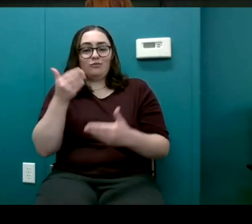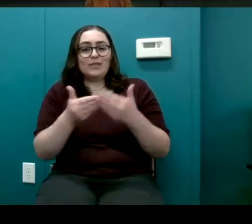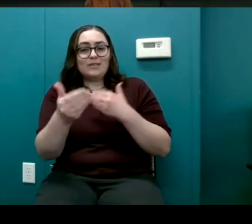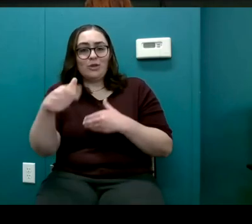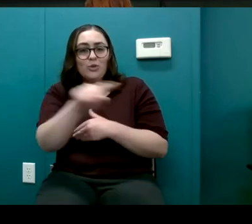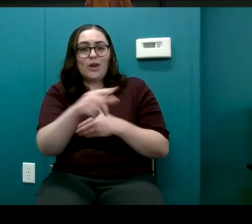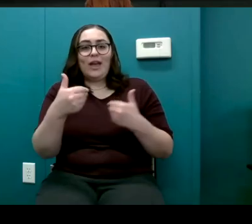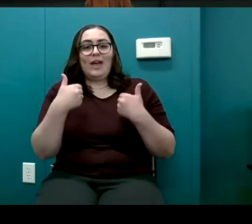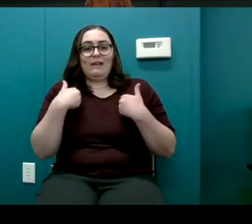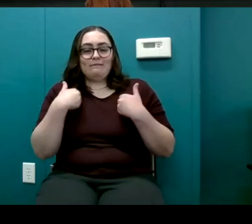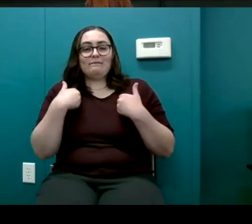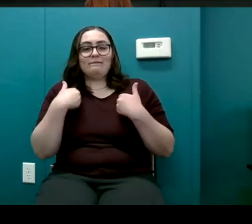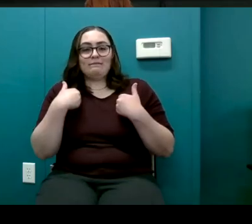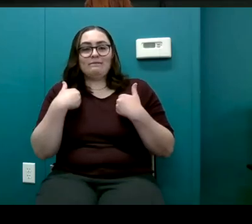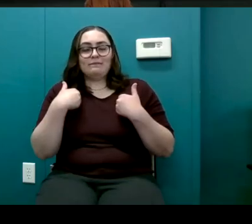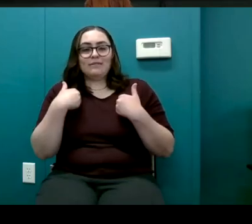have